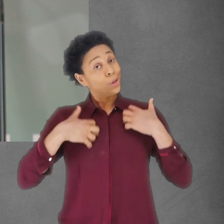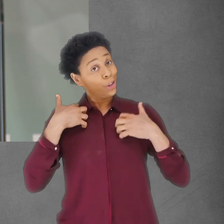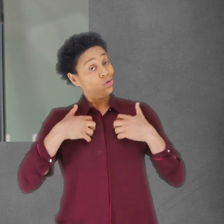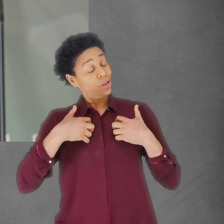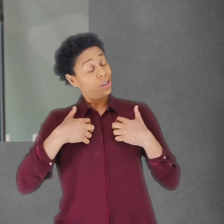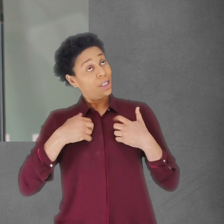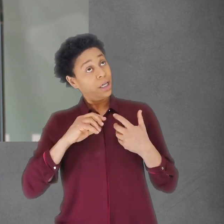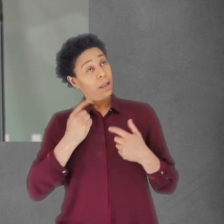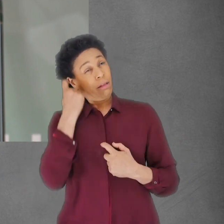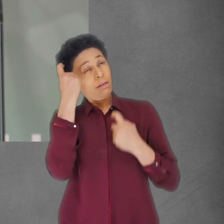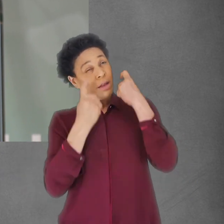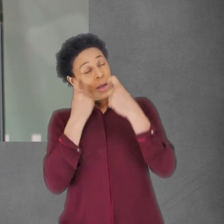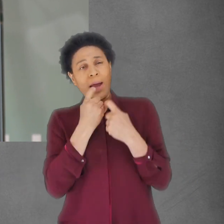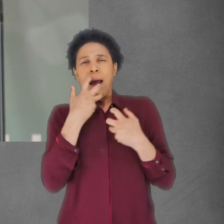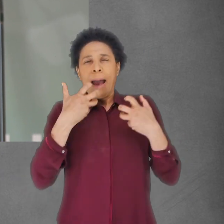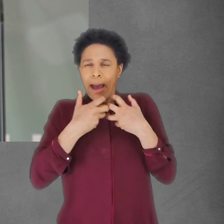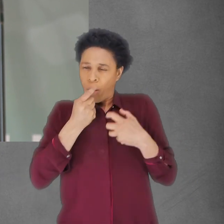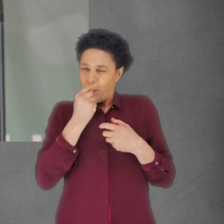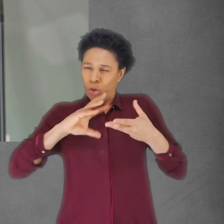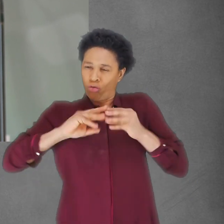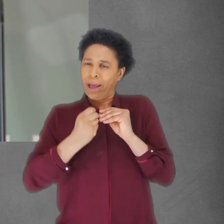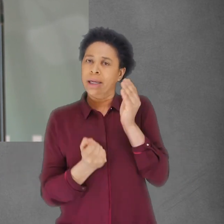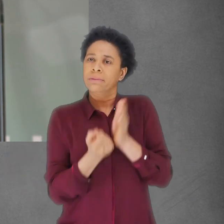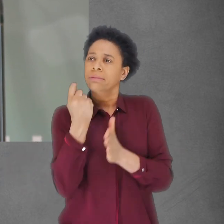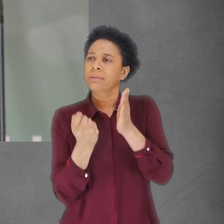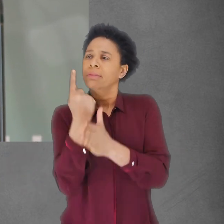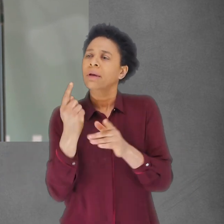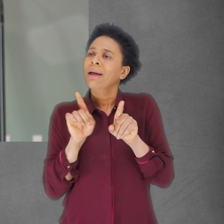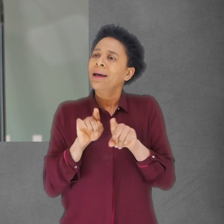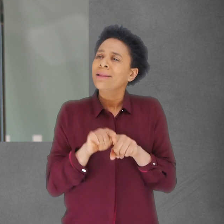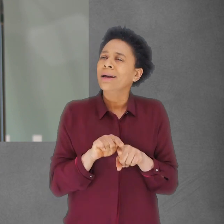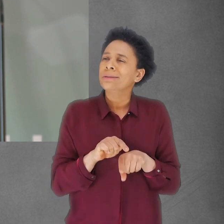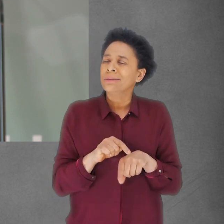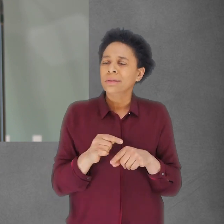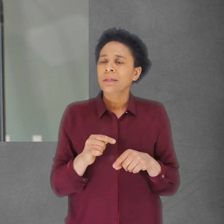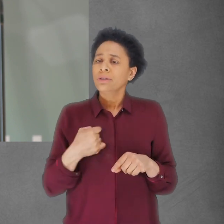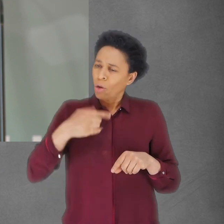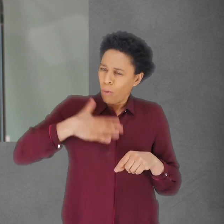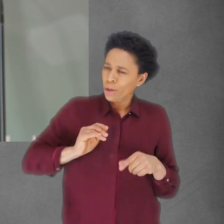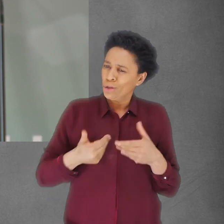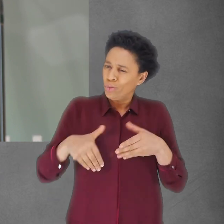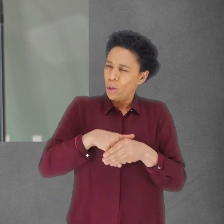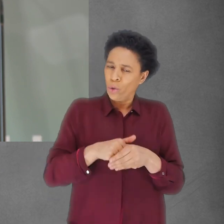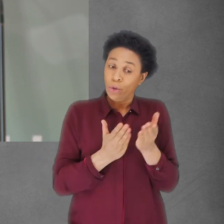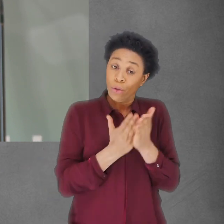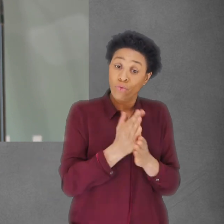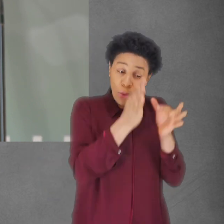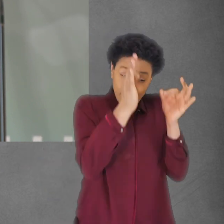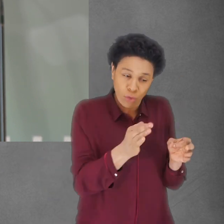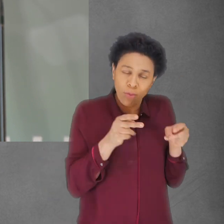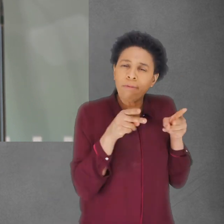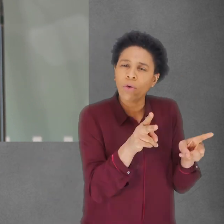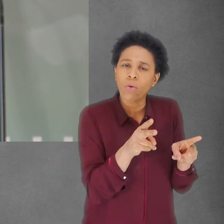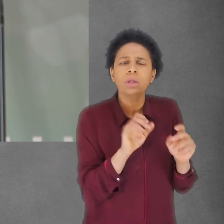those moments together and to express them in form. And to include in the formal realm things that are